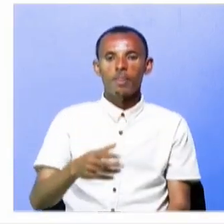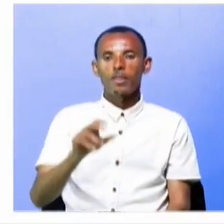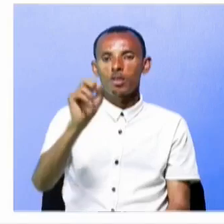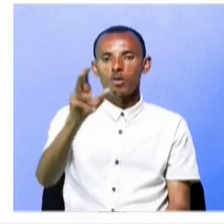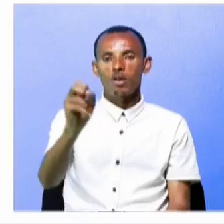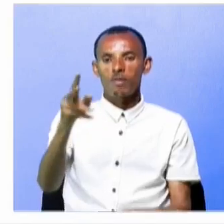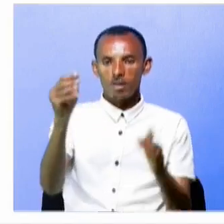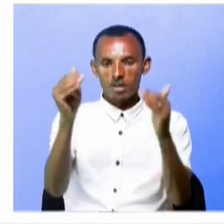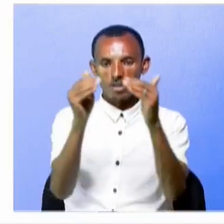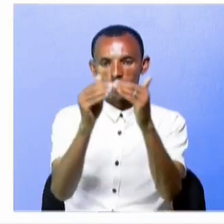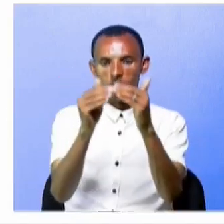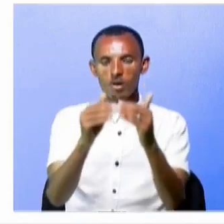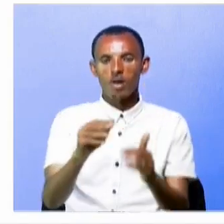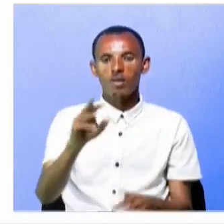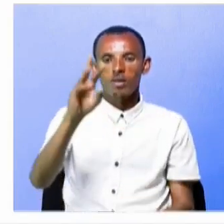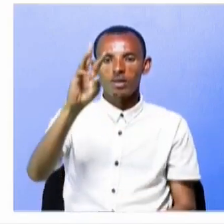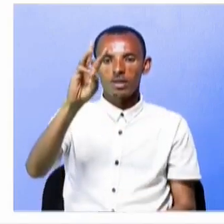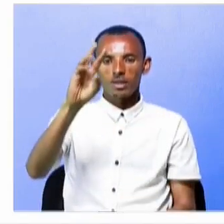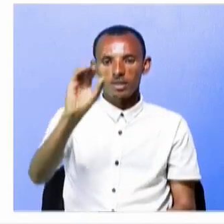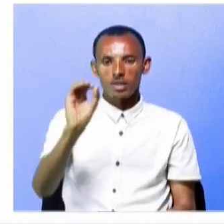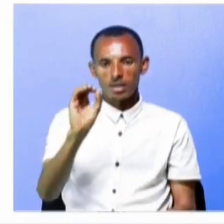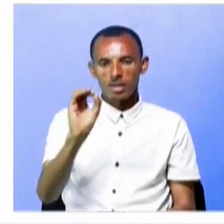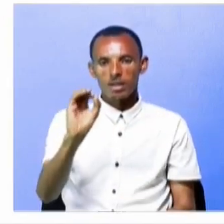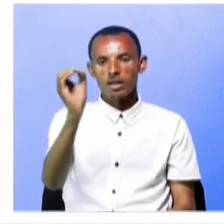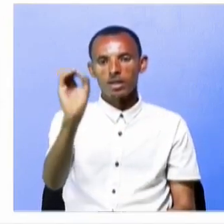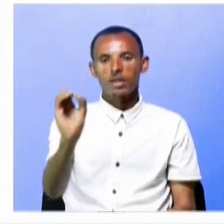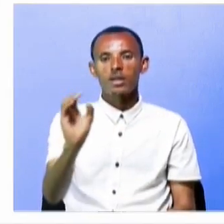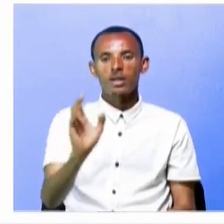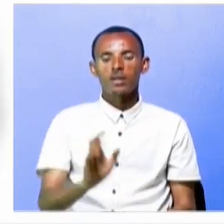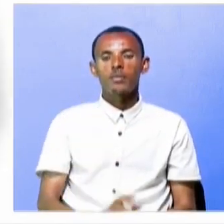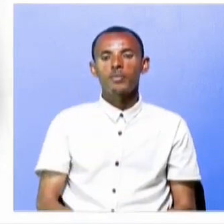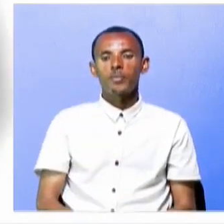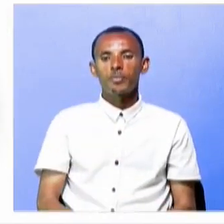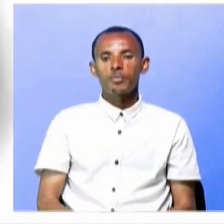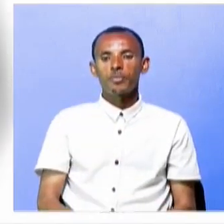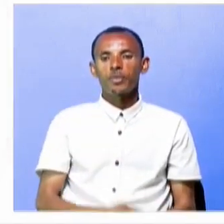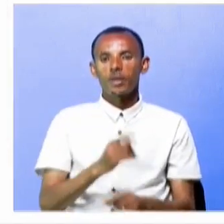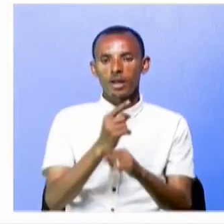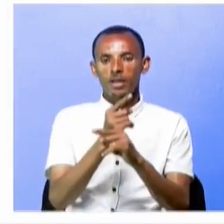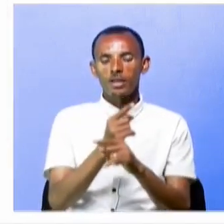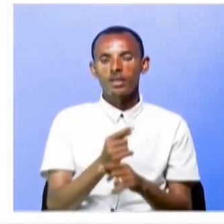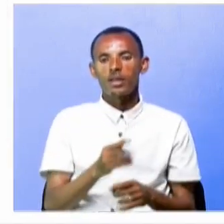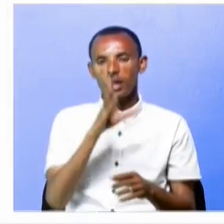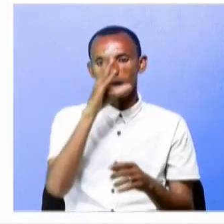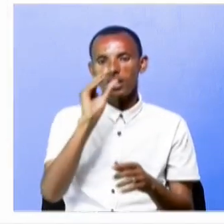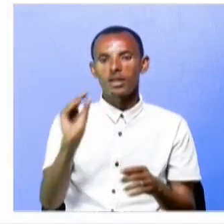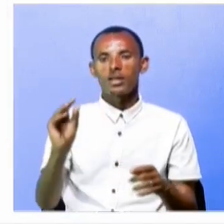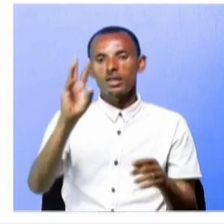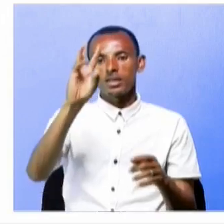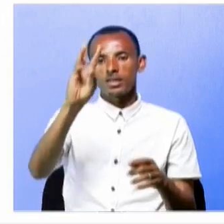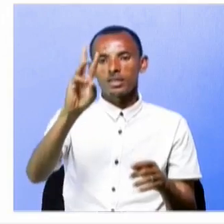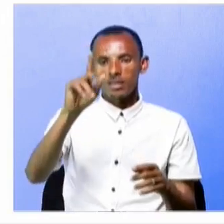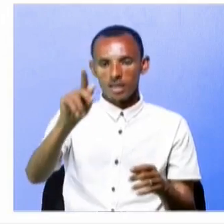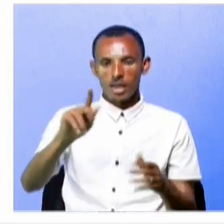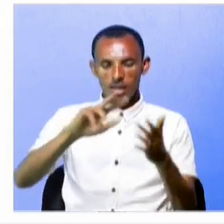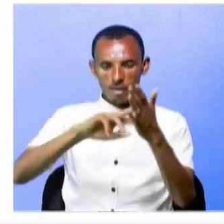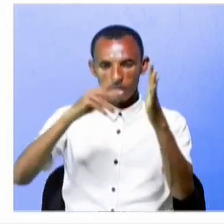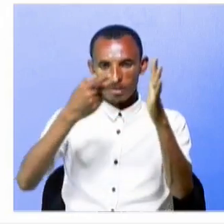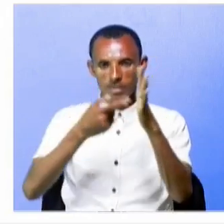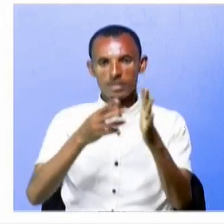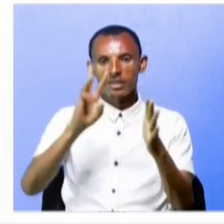times 12, which is 60 degree, right? And 6K is